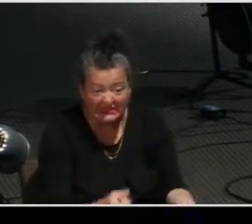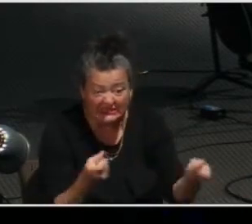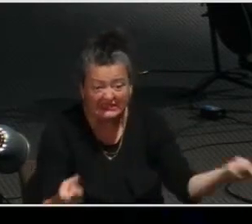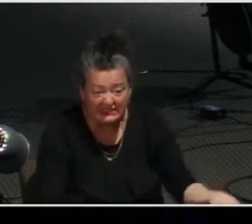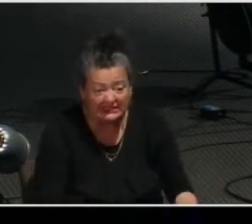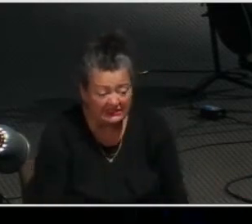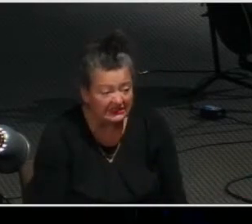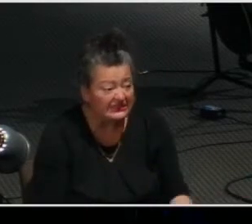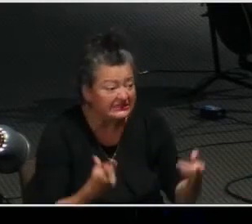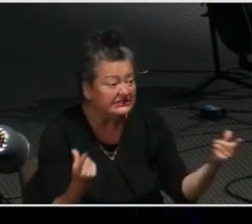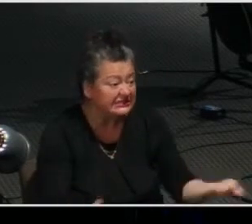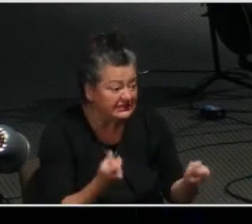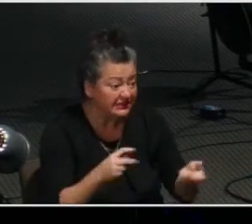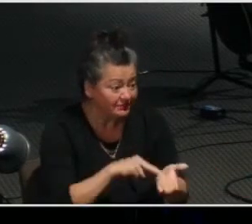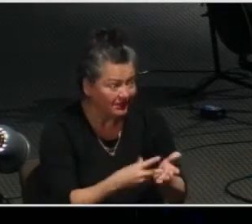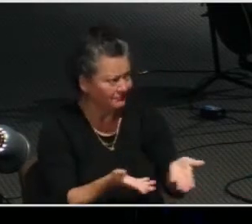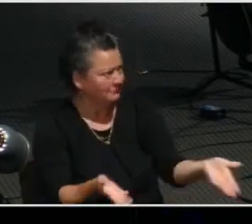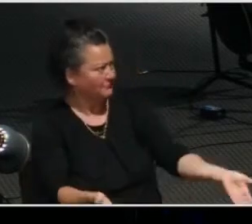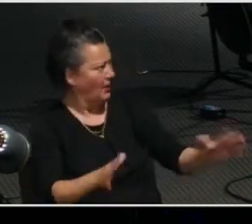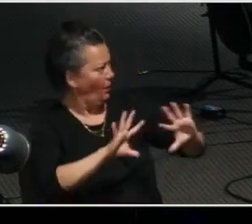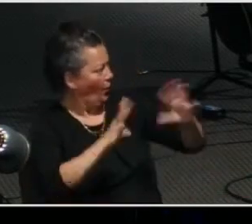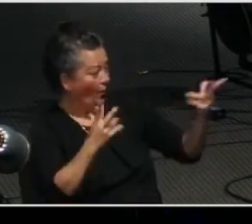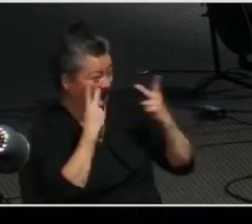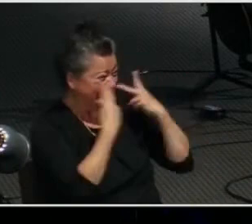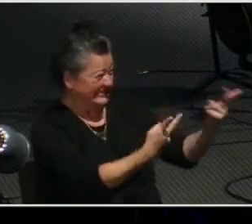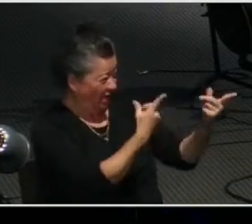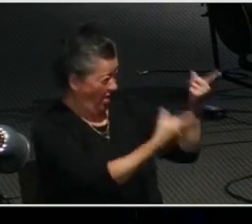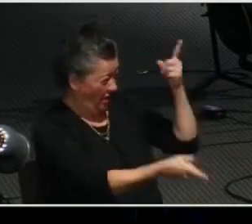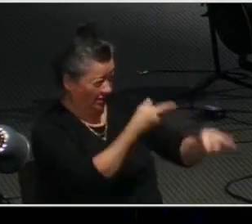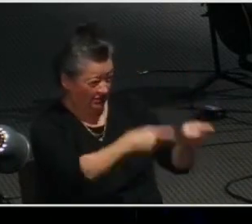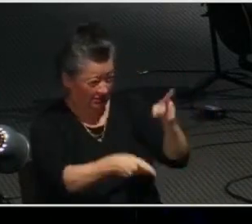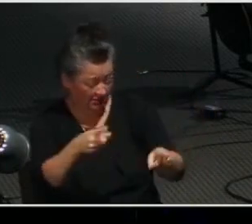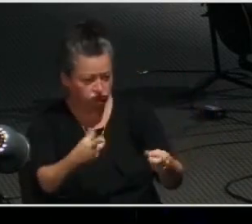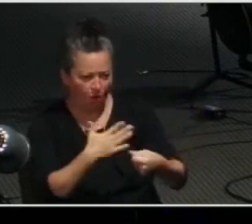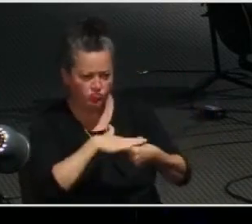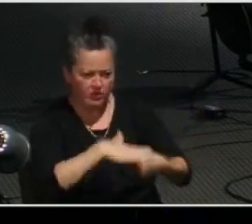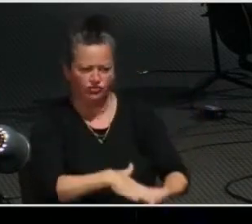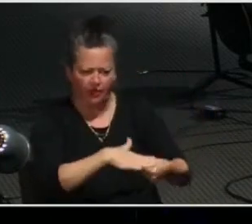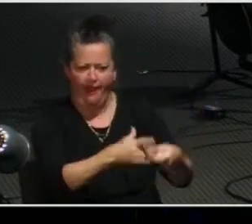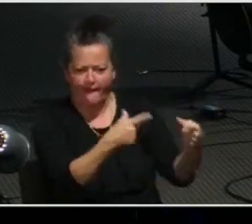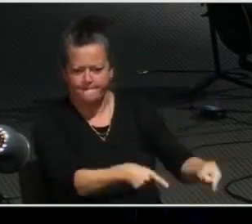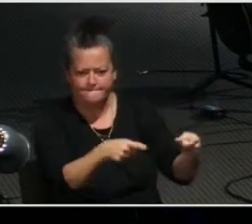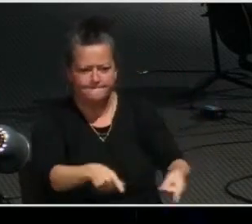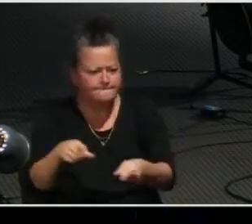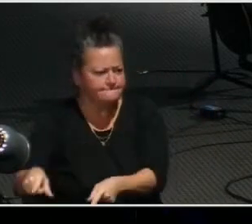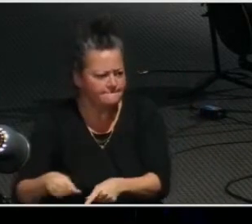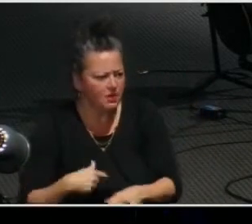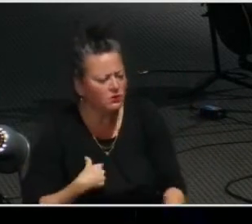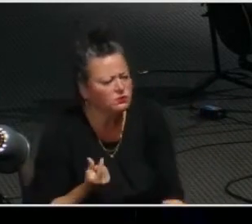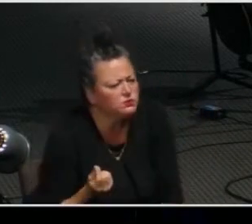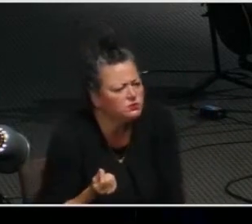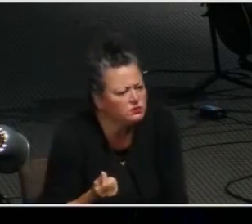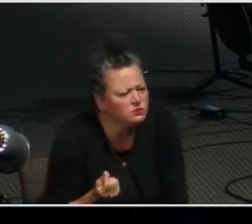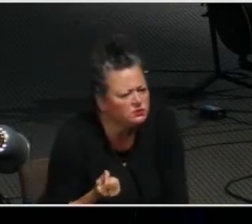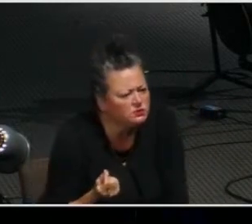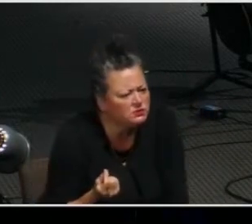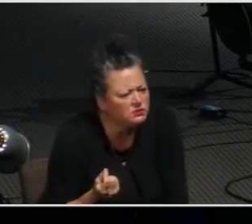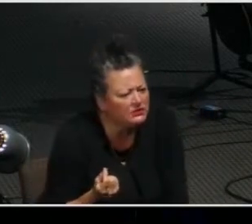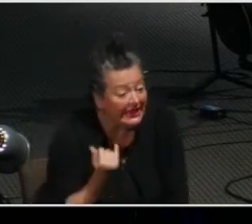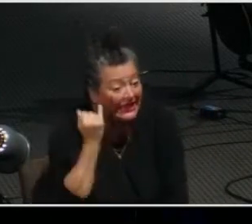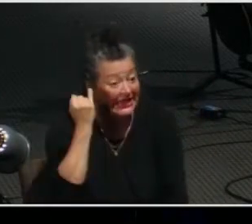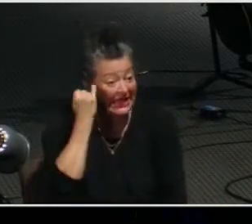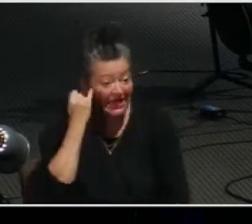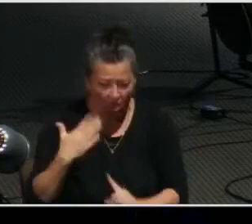oppression. So how do we respond when we're mistreated